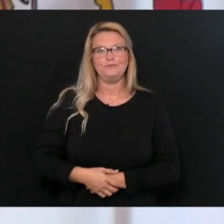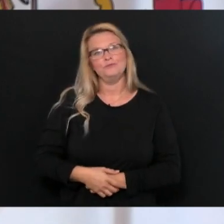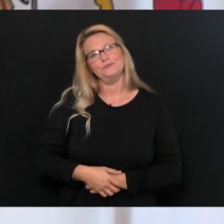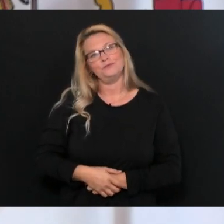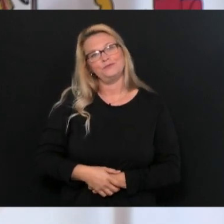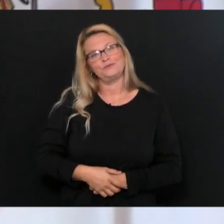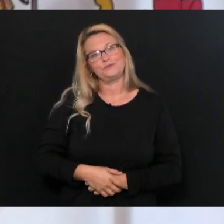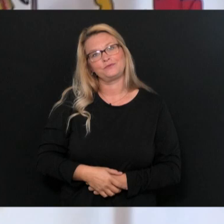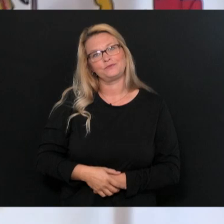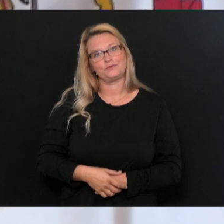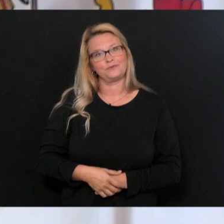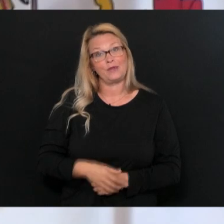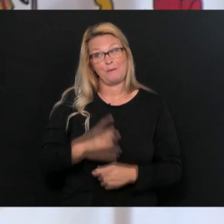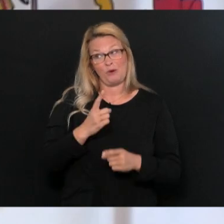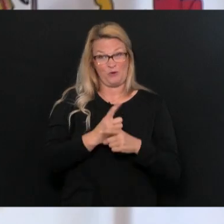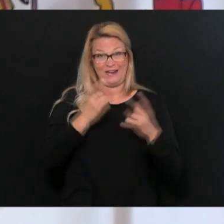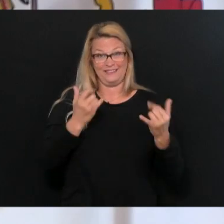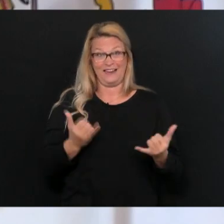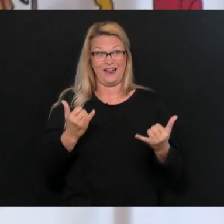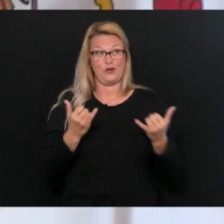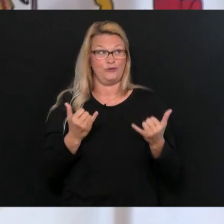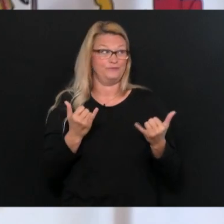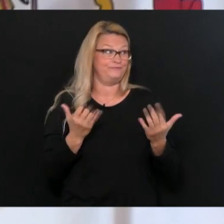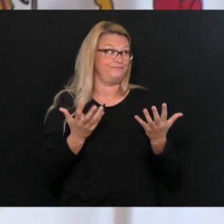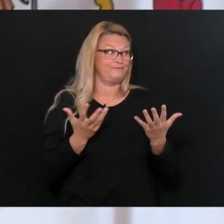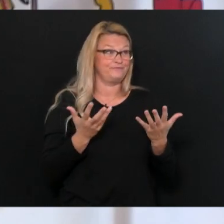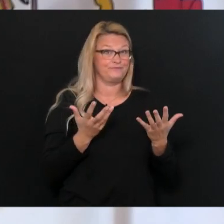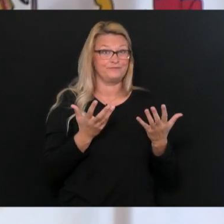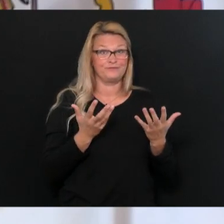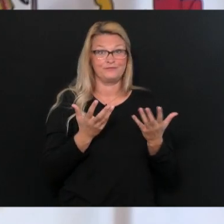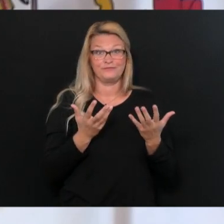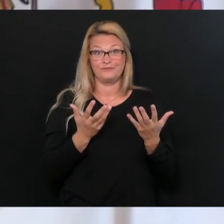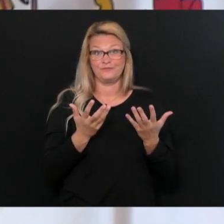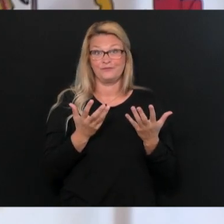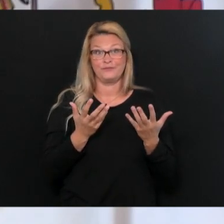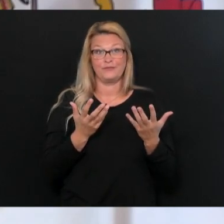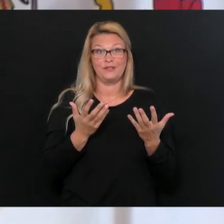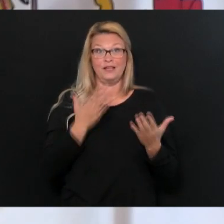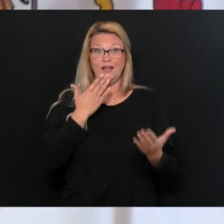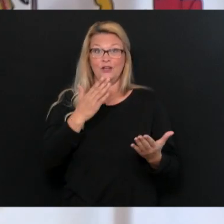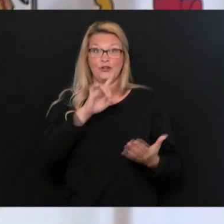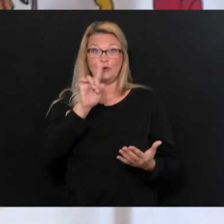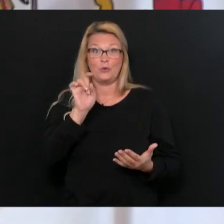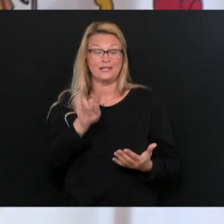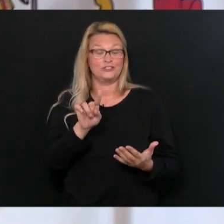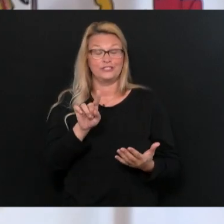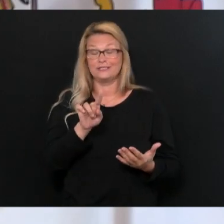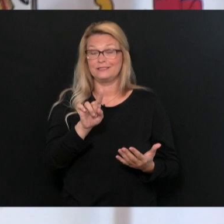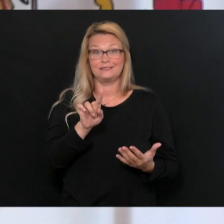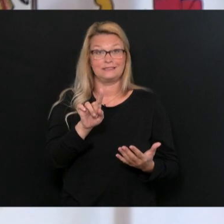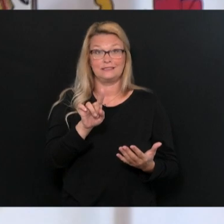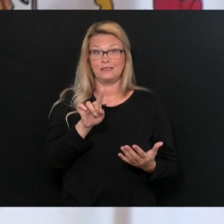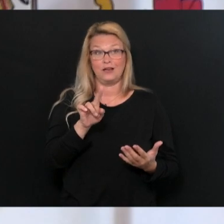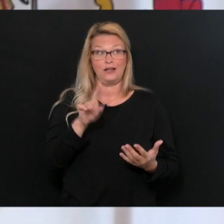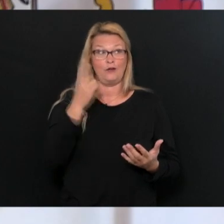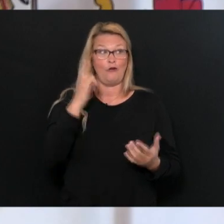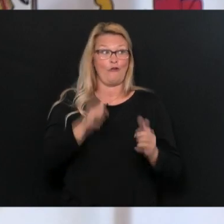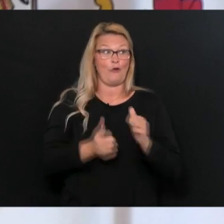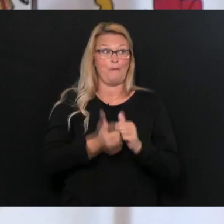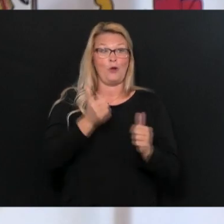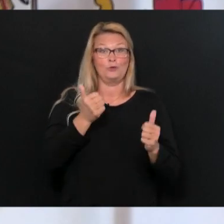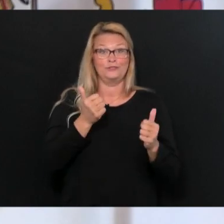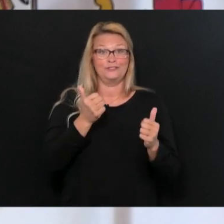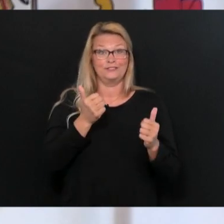I guess right at this moment, Paul, another good question, but for the most part right